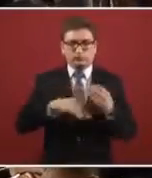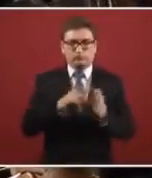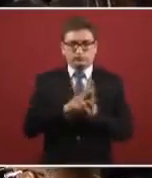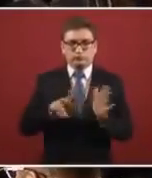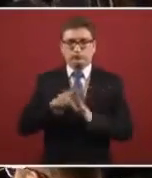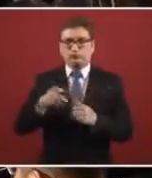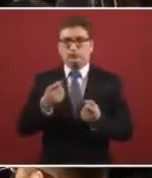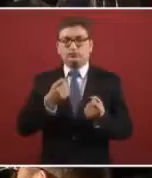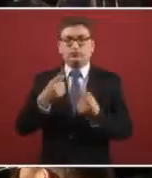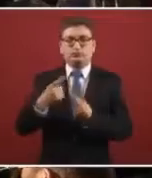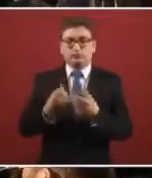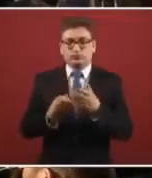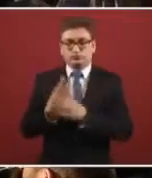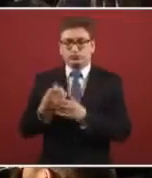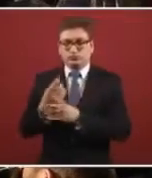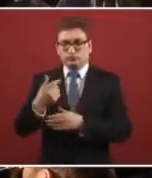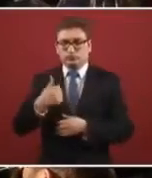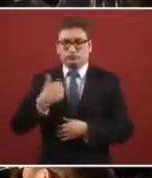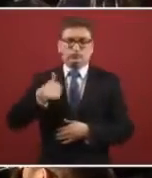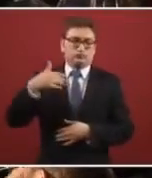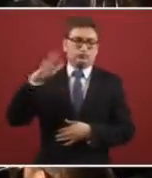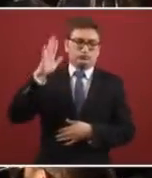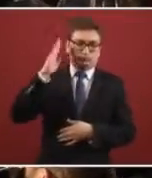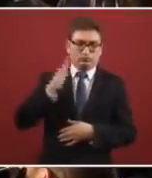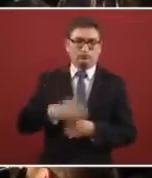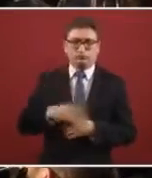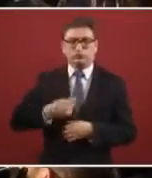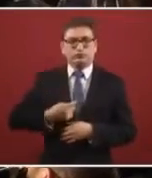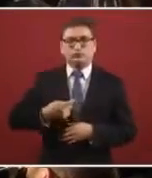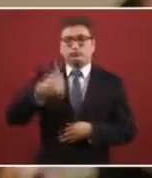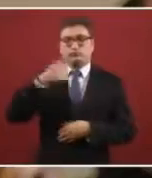because there's a lot of people that have been from the.